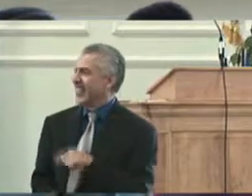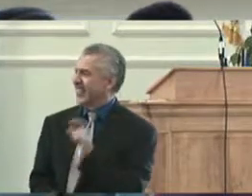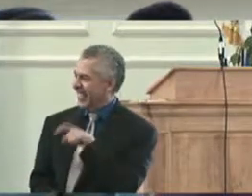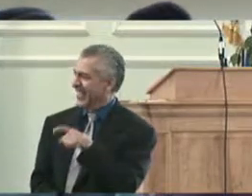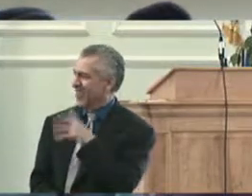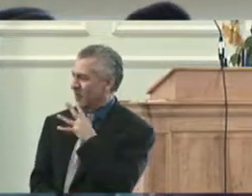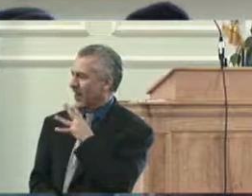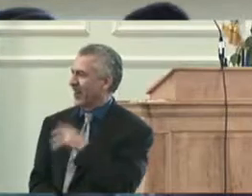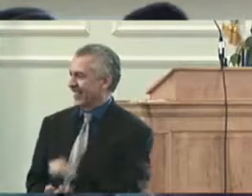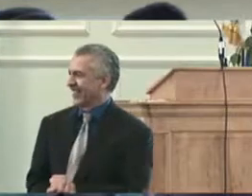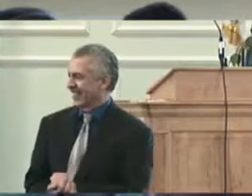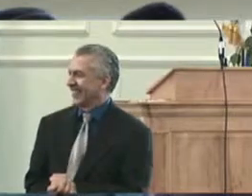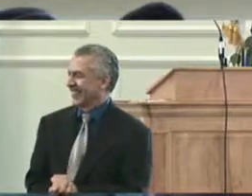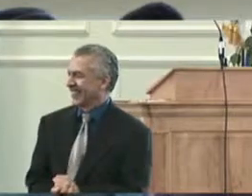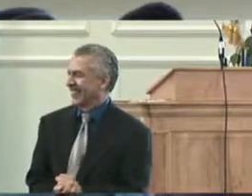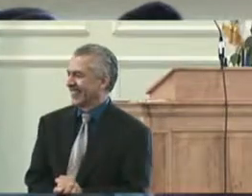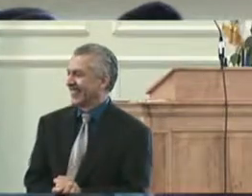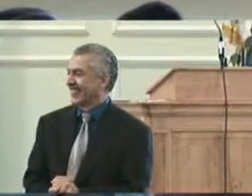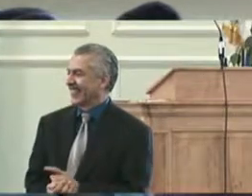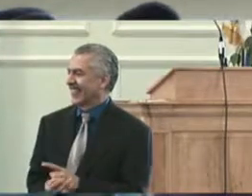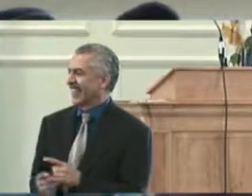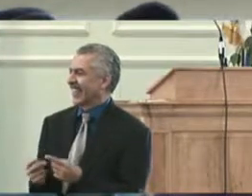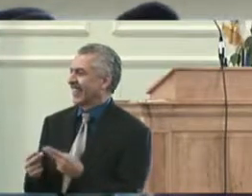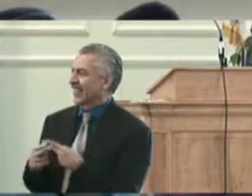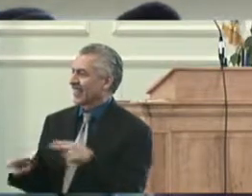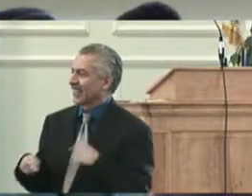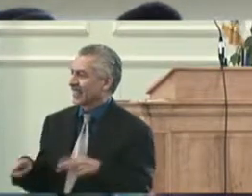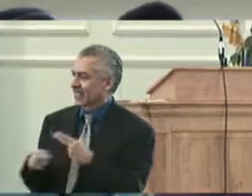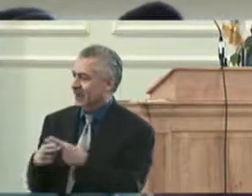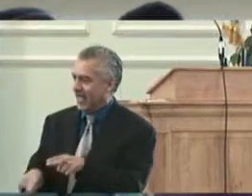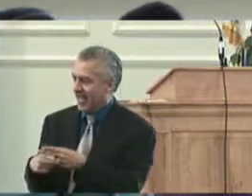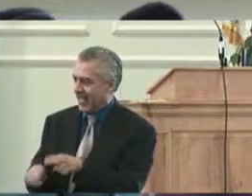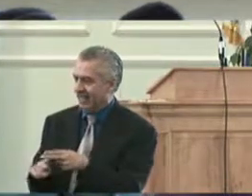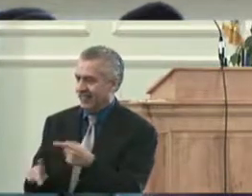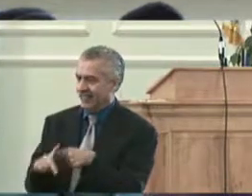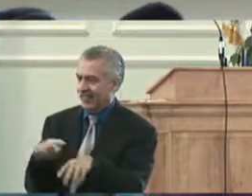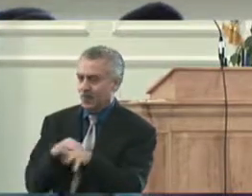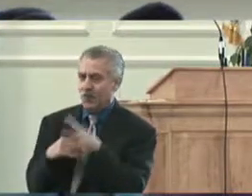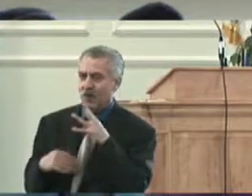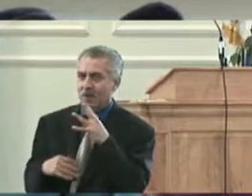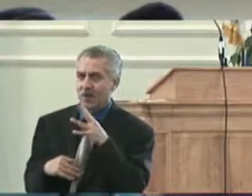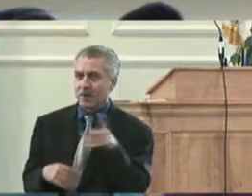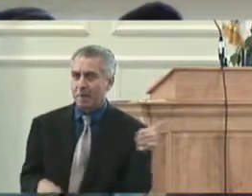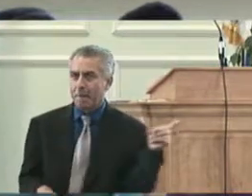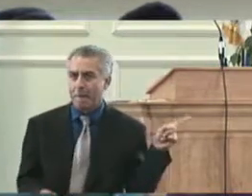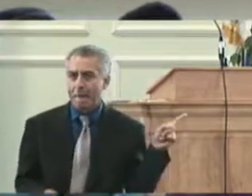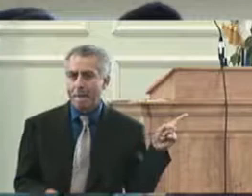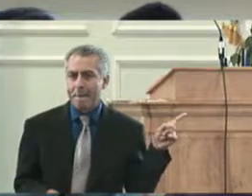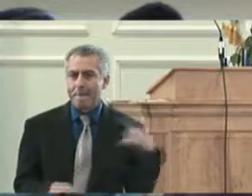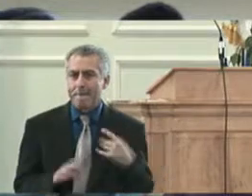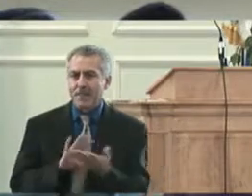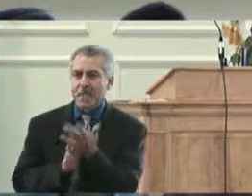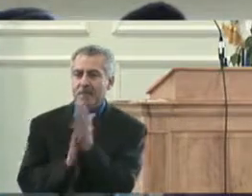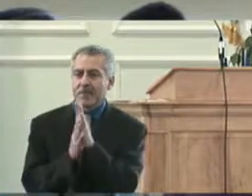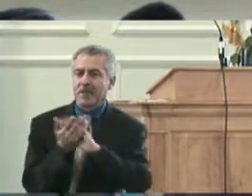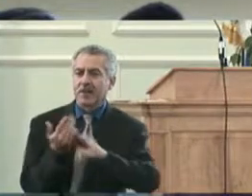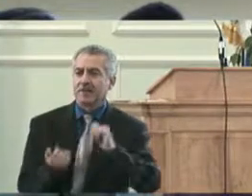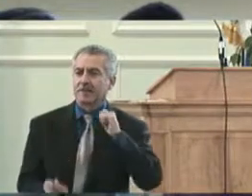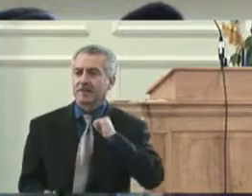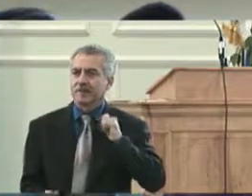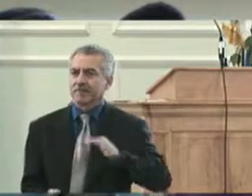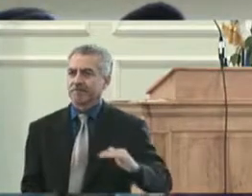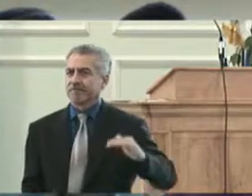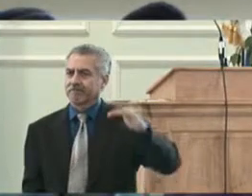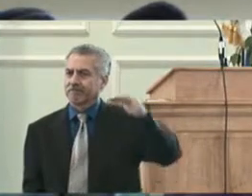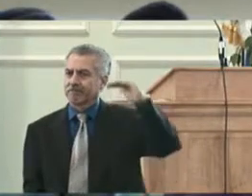they hatch from eggs that have been laid in the water. Later on, as they become adults, they go out